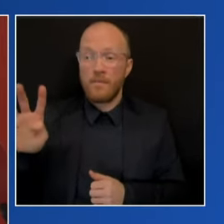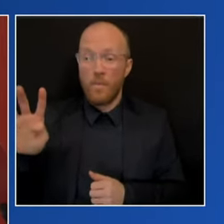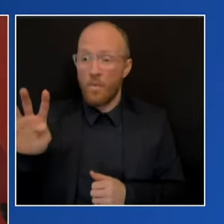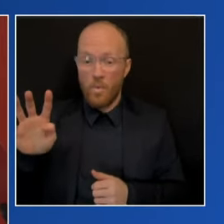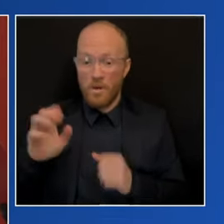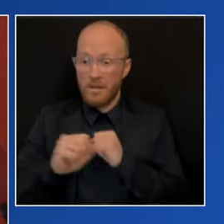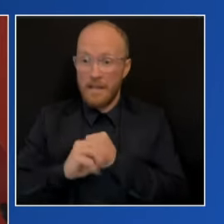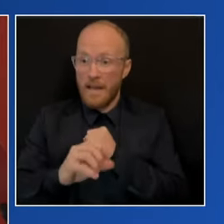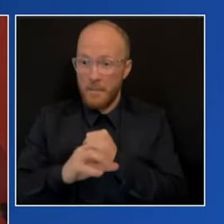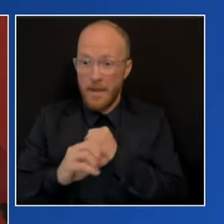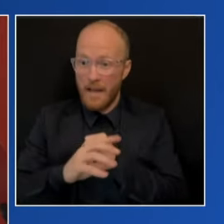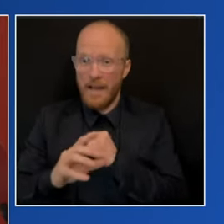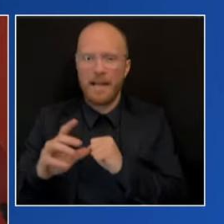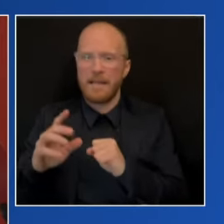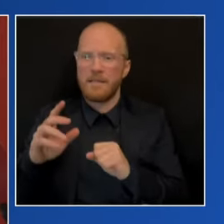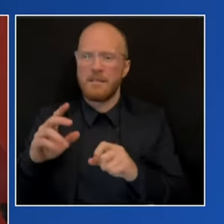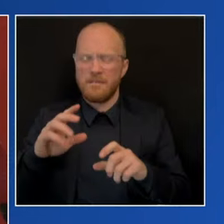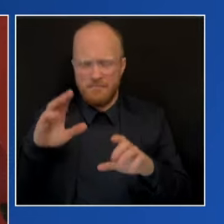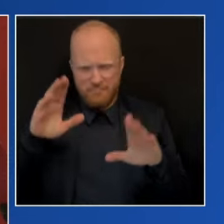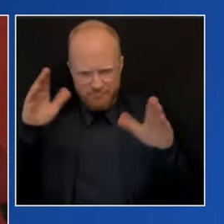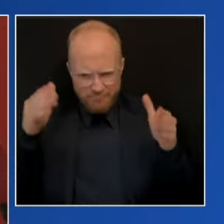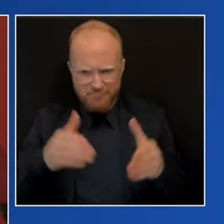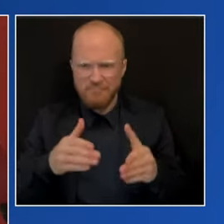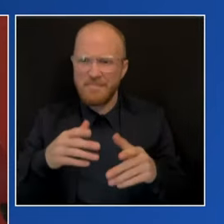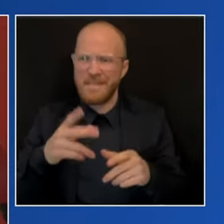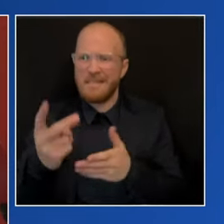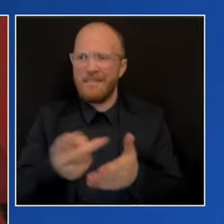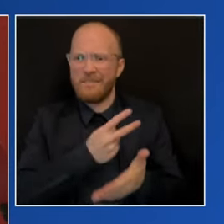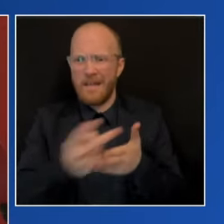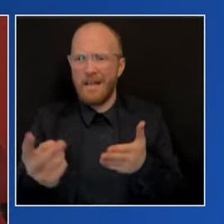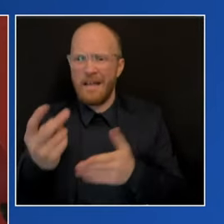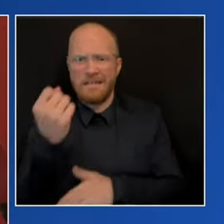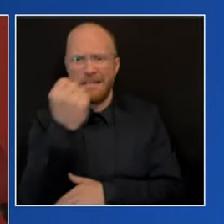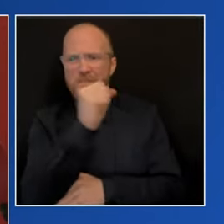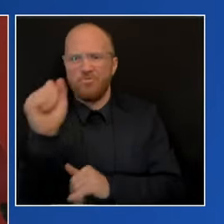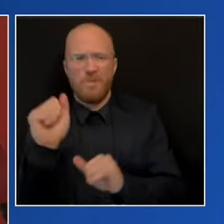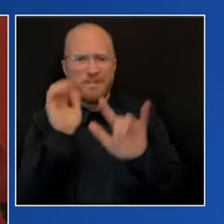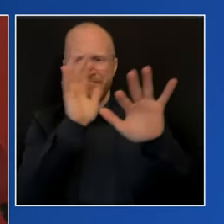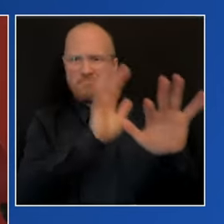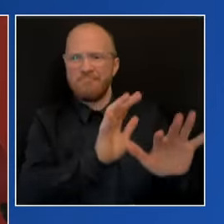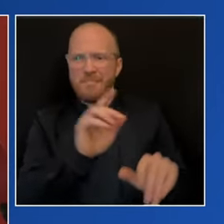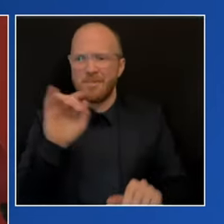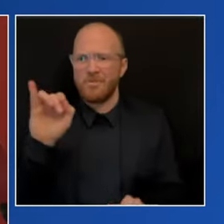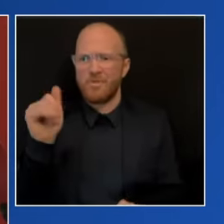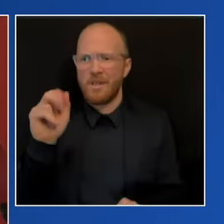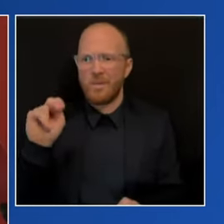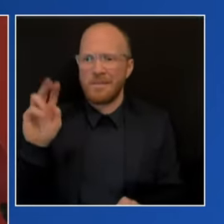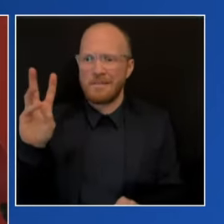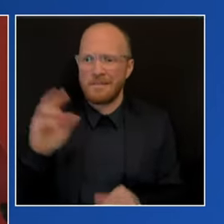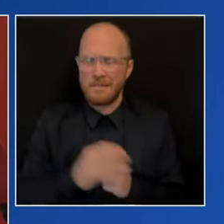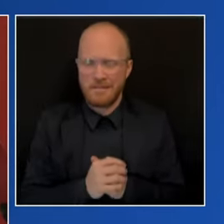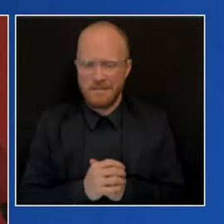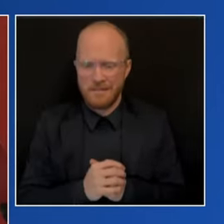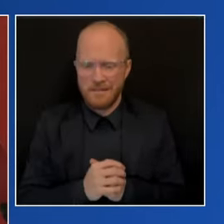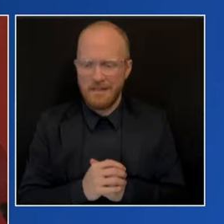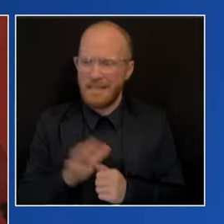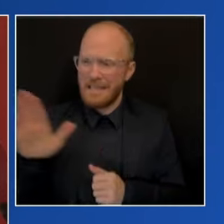the failed violent insurrection at our Capitol. The guy who claims law and